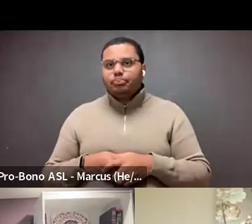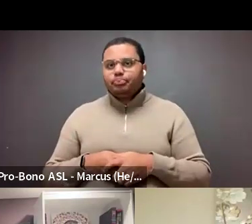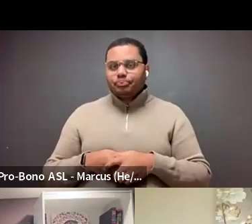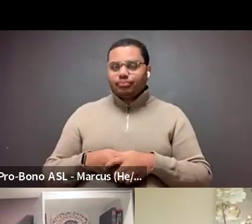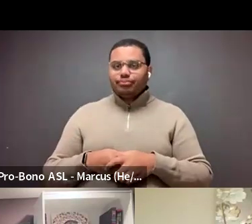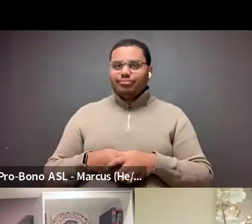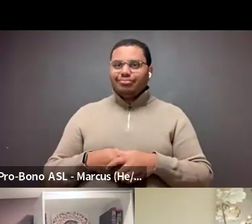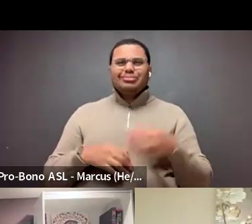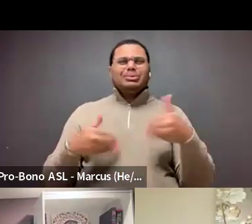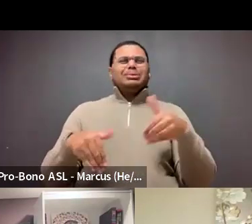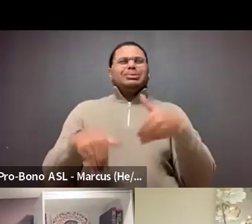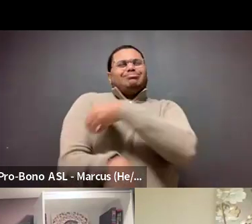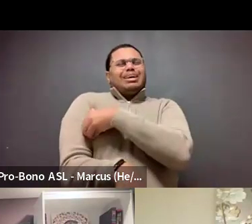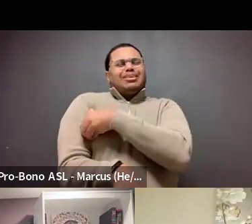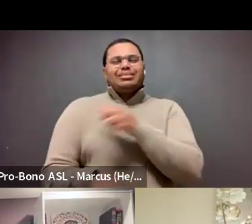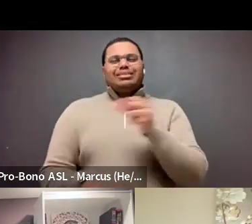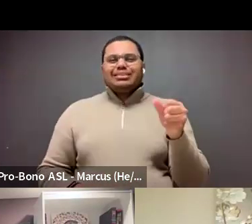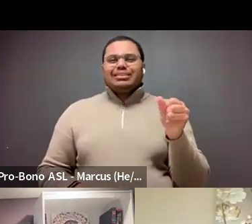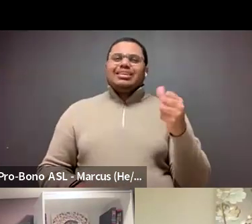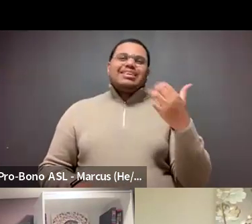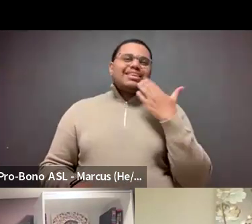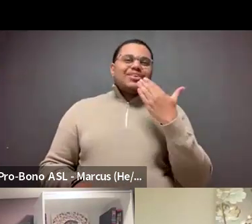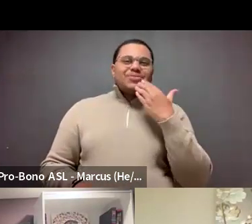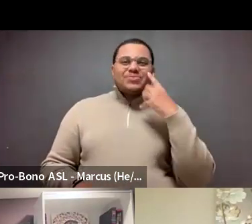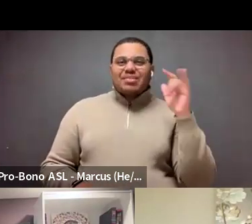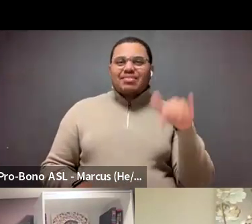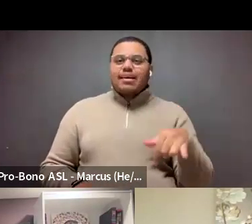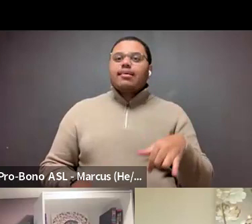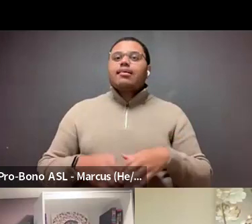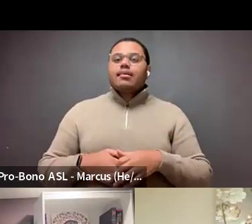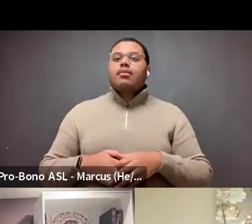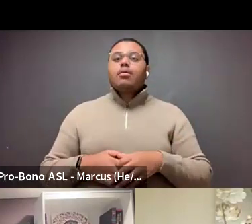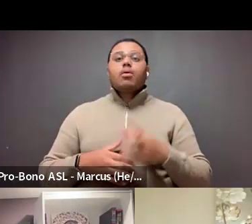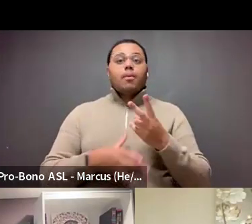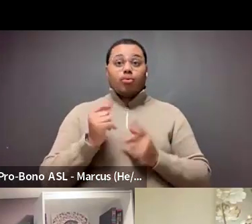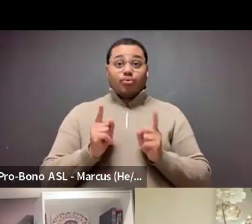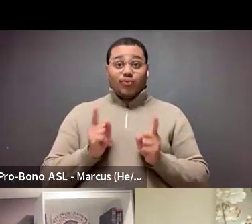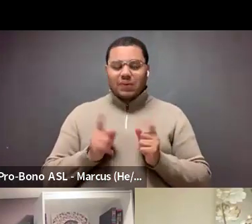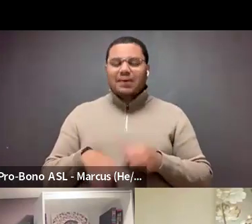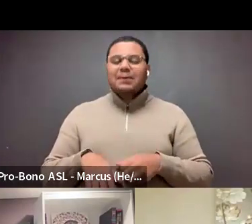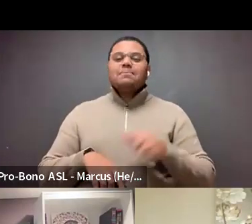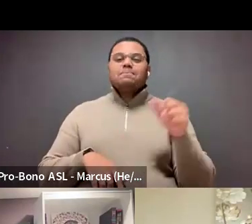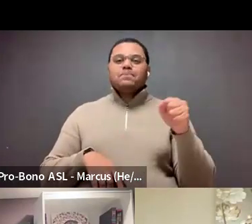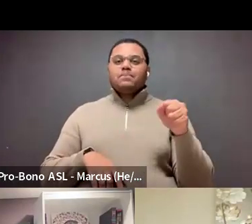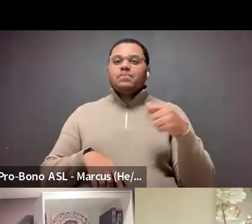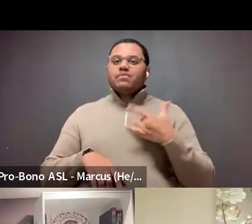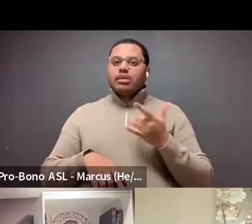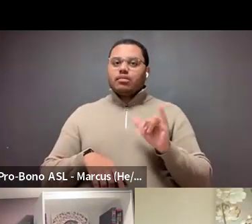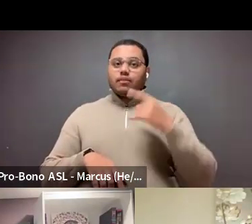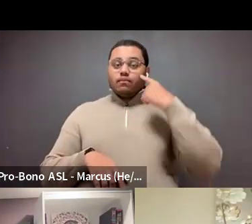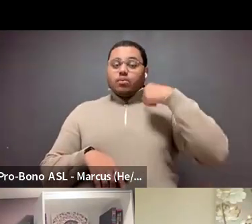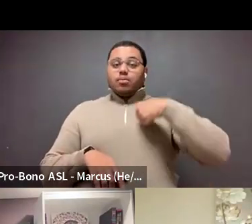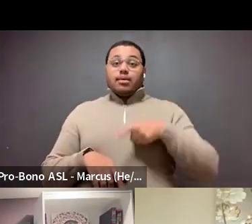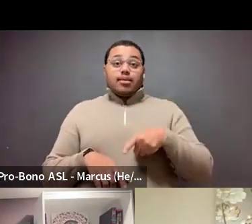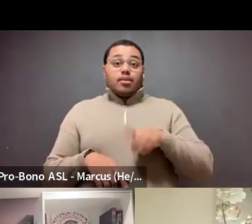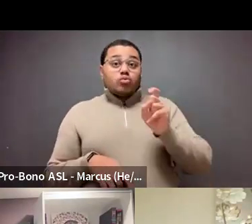So powerful. Yeah, so powerful. Thank you for that. Both of you. And yeah, so I feel like for me, this